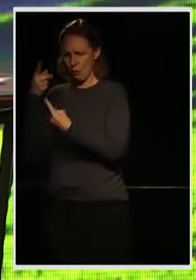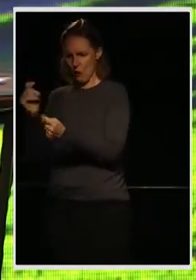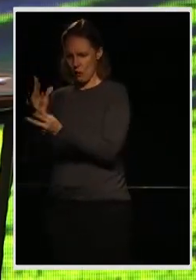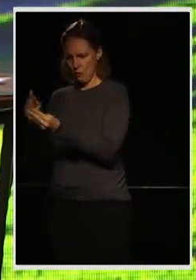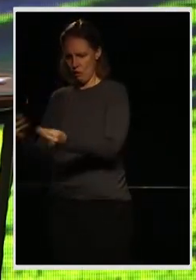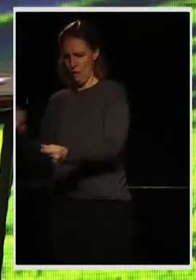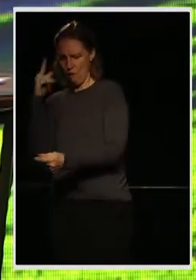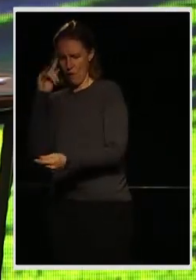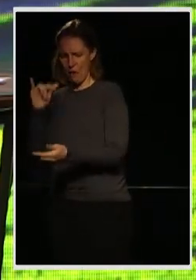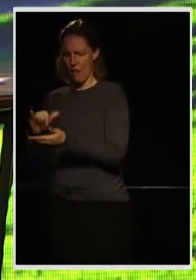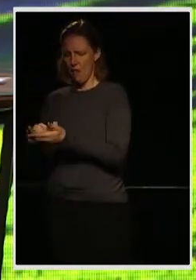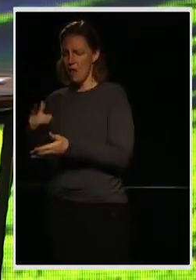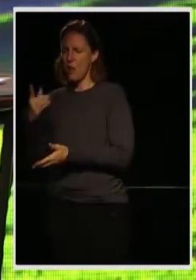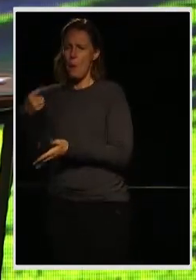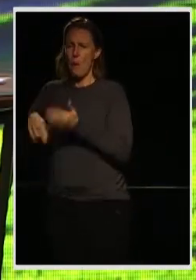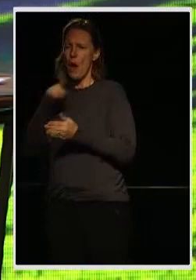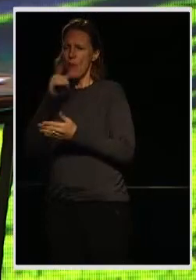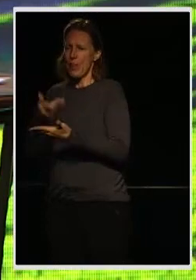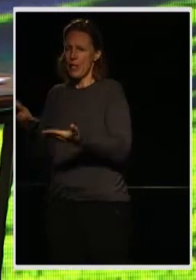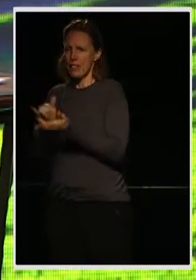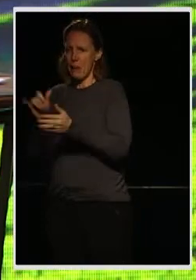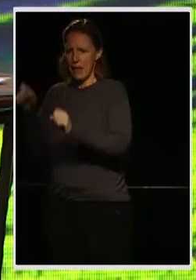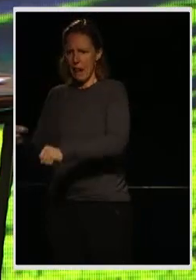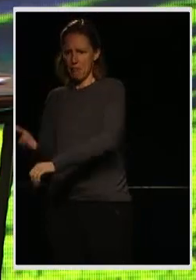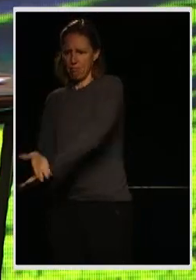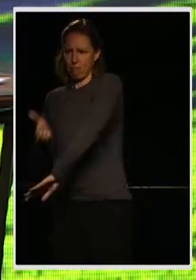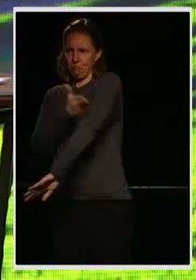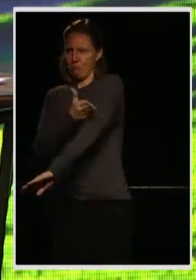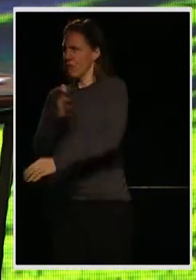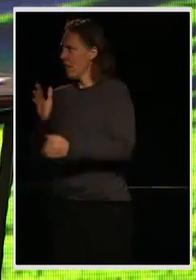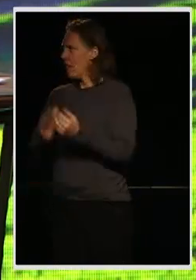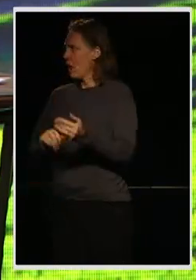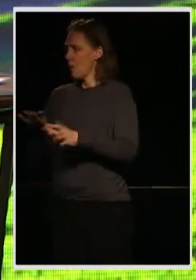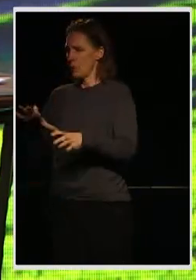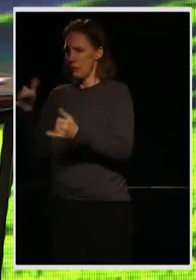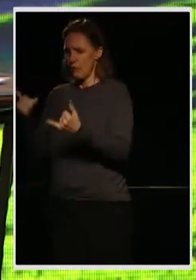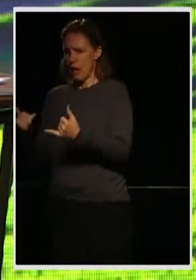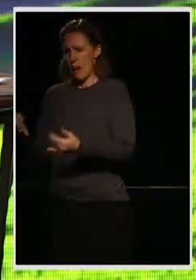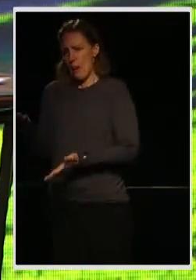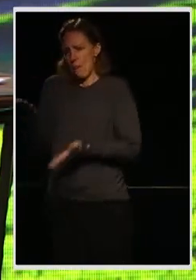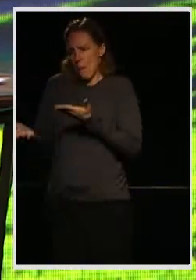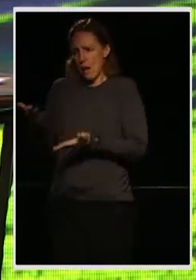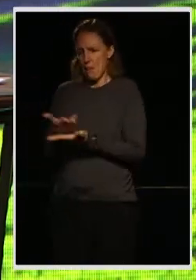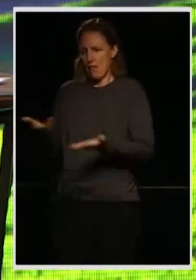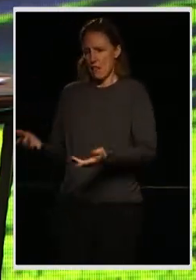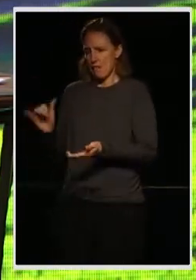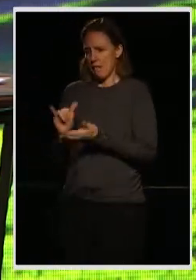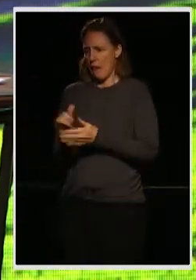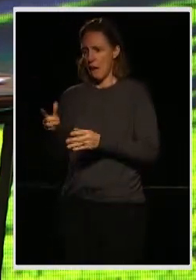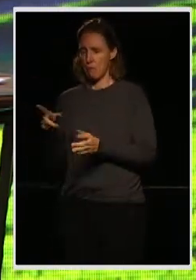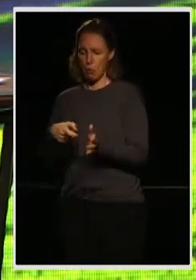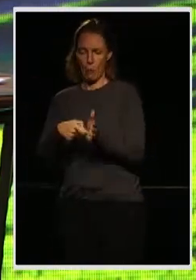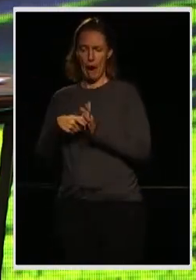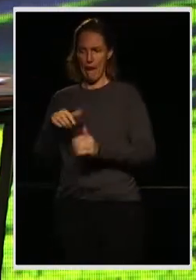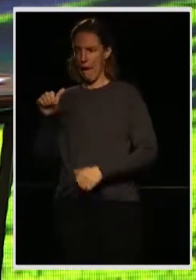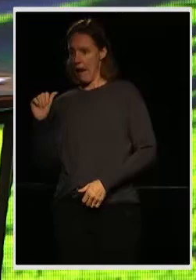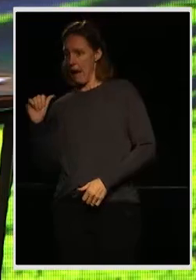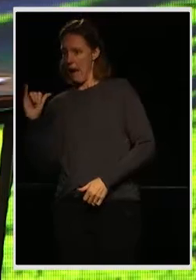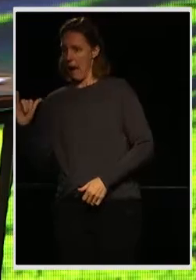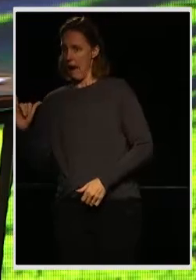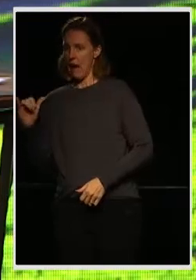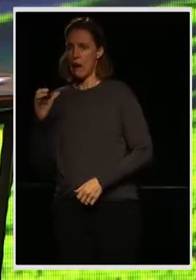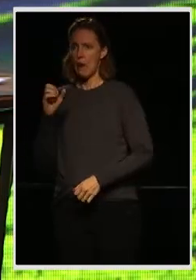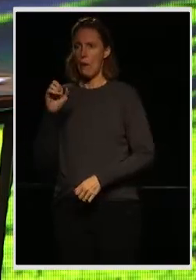know, what are the things that we can do better than we're doing now? And it might be things that require AI or like sort